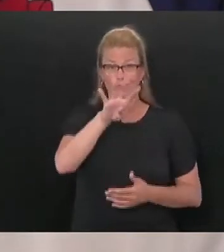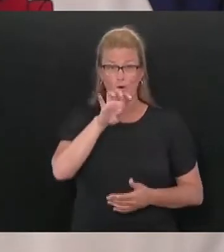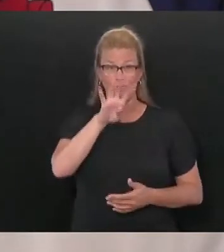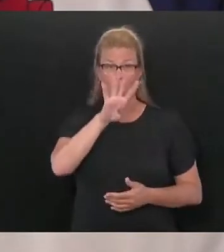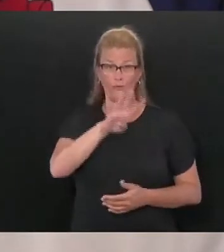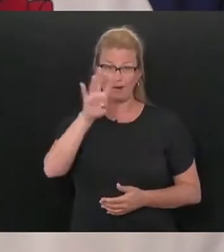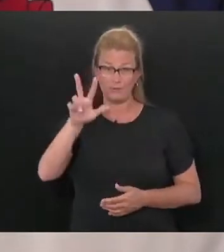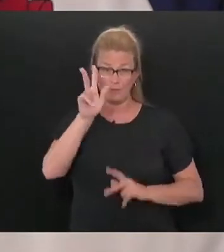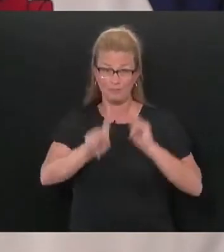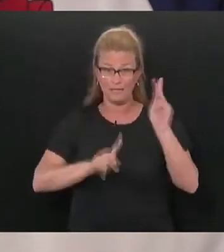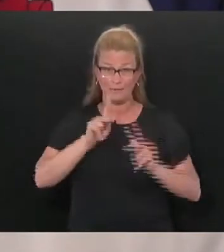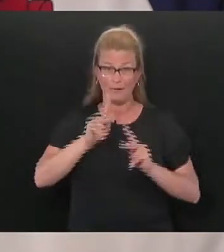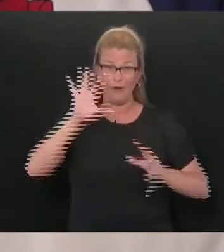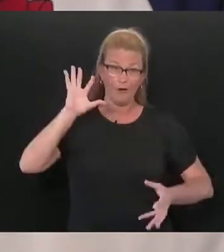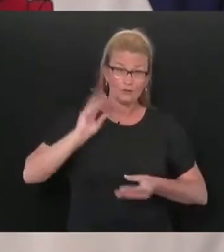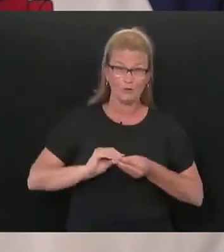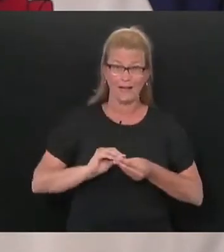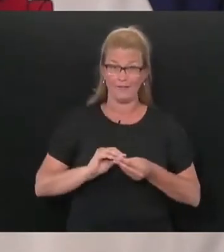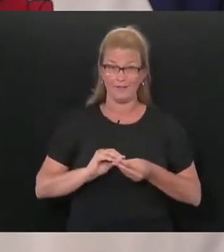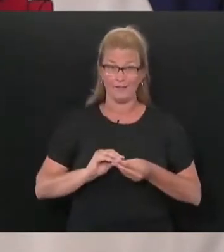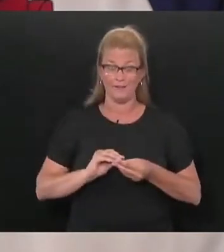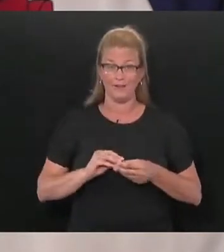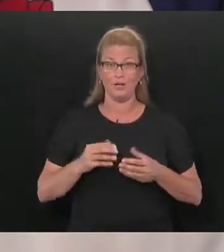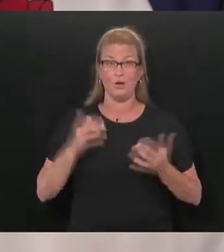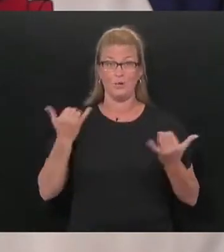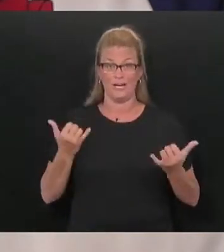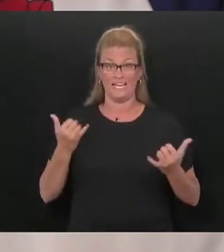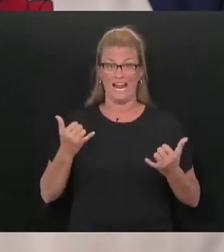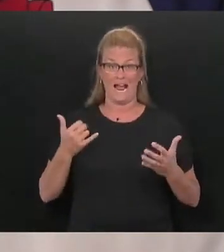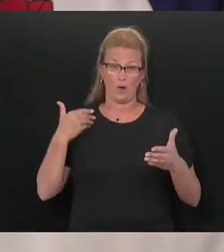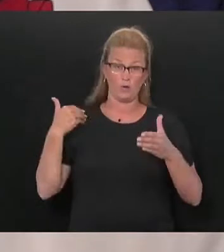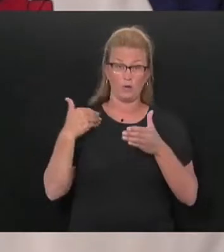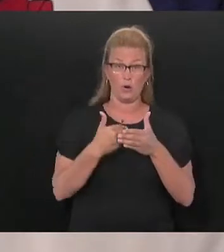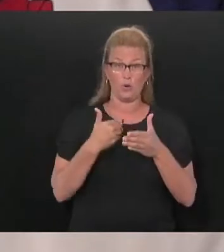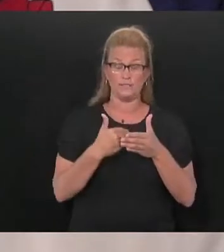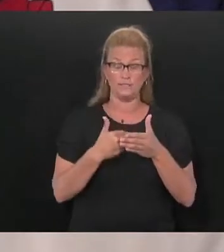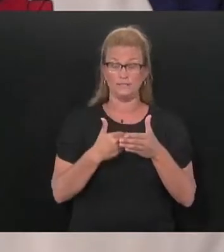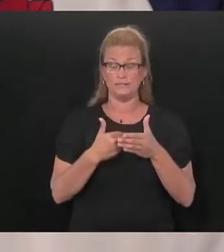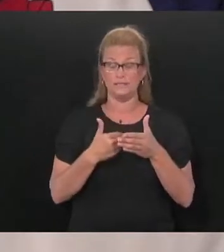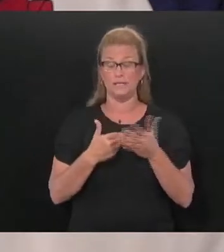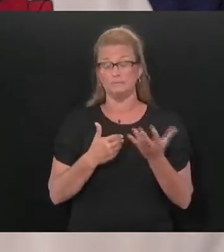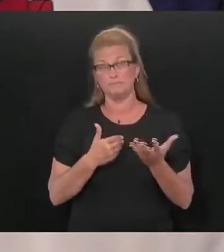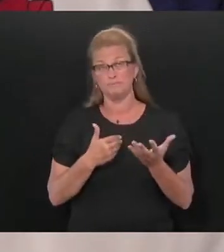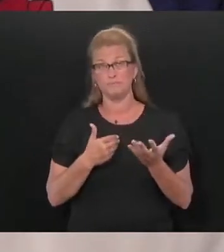302,443 people. We're approaching